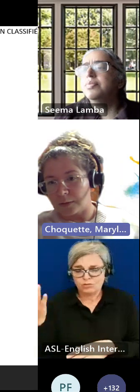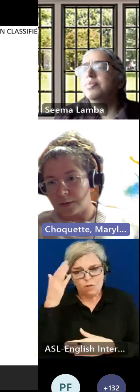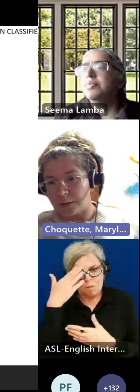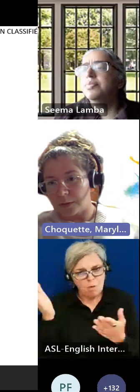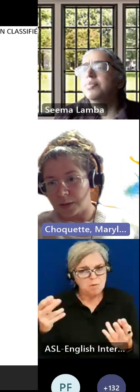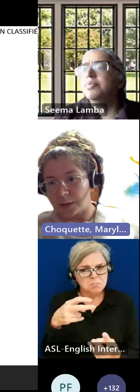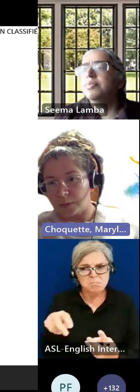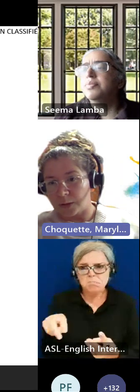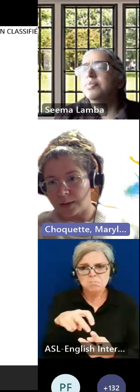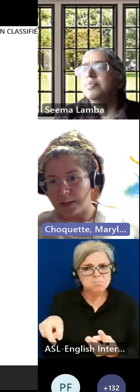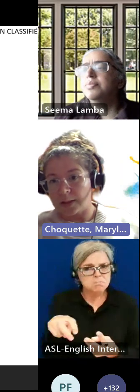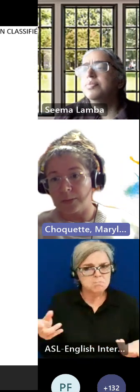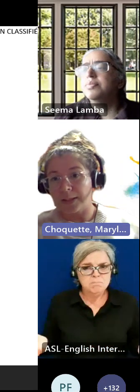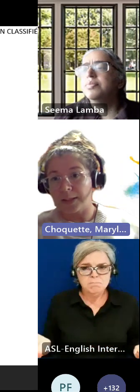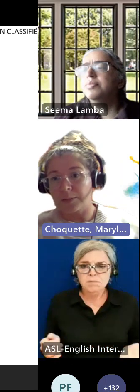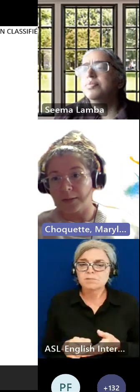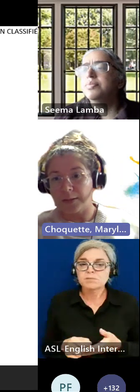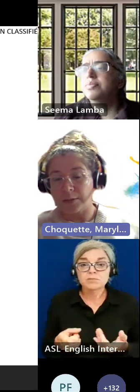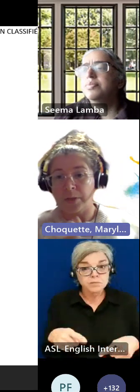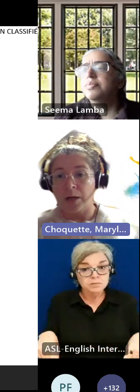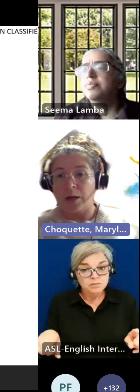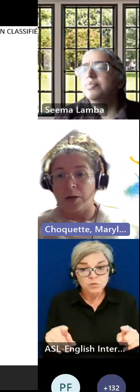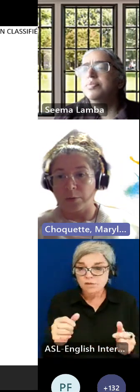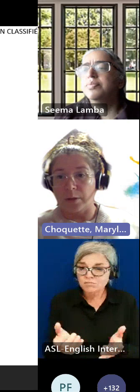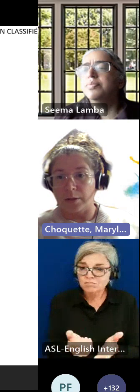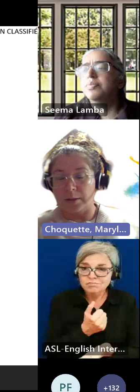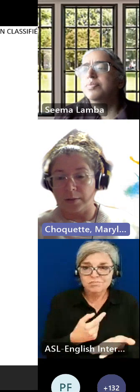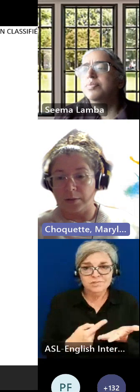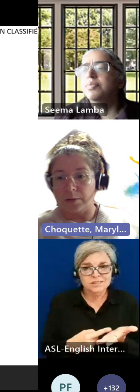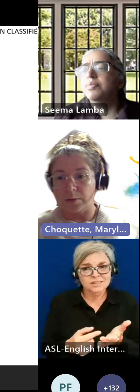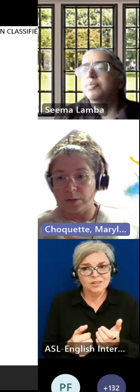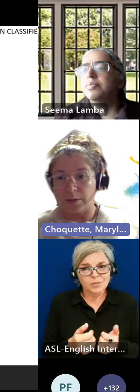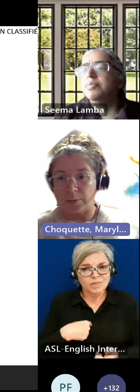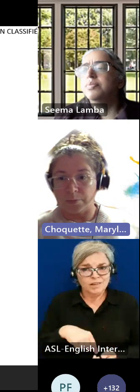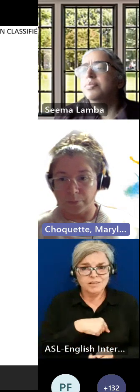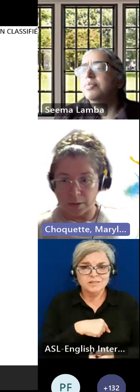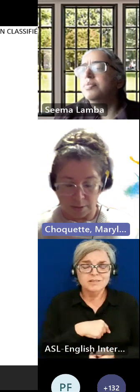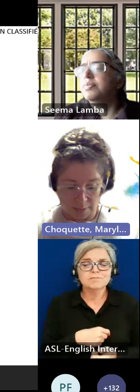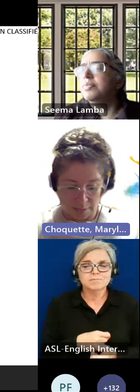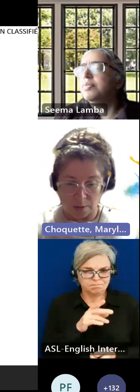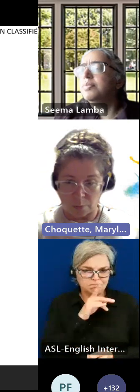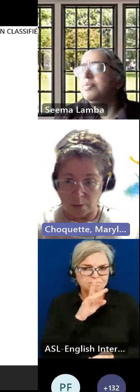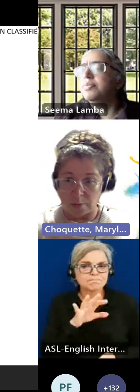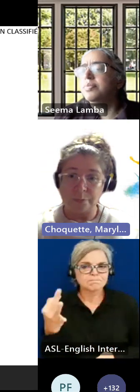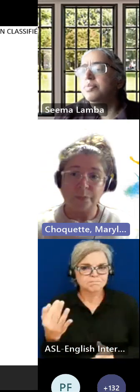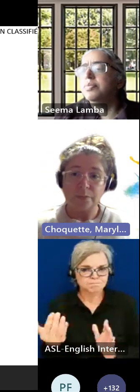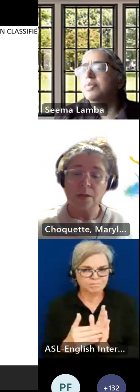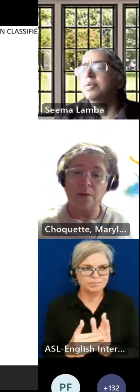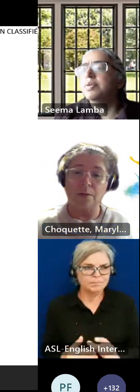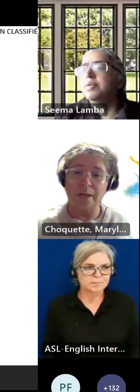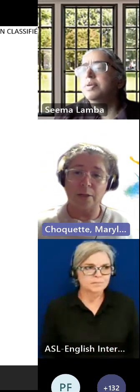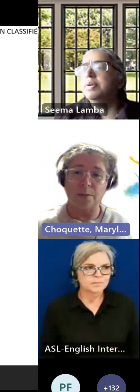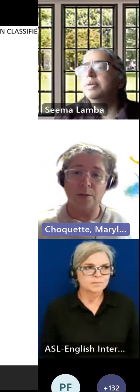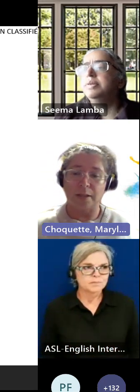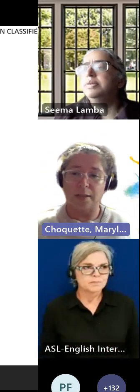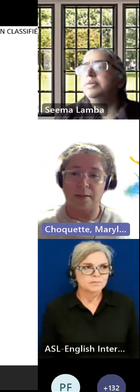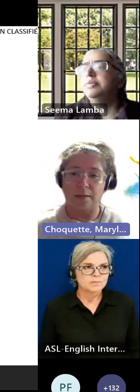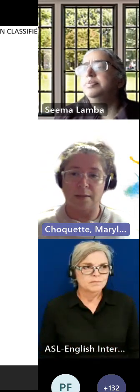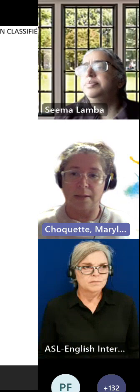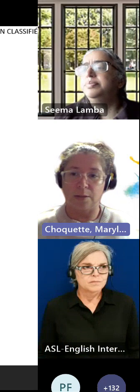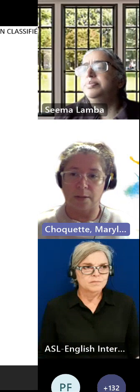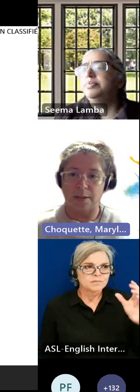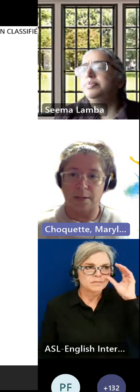to have this conversation with us. Et merci, Patrice, pour le guide sur les systèmes d'emploi. Donc, la commission